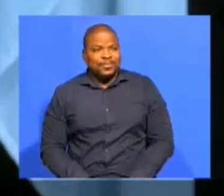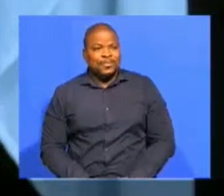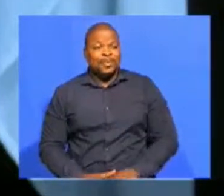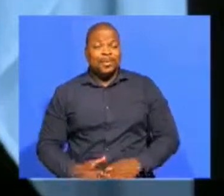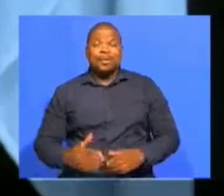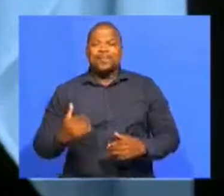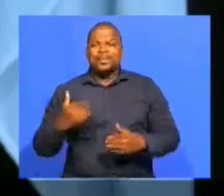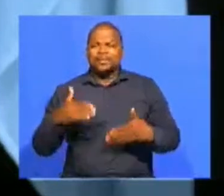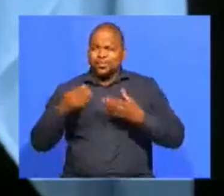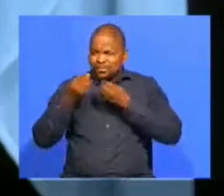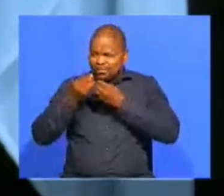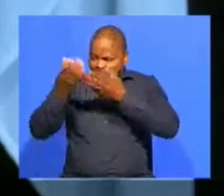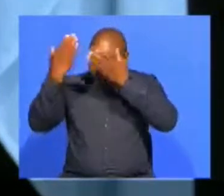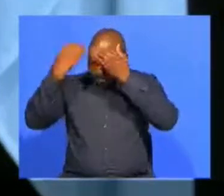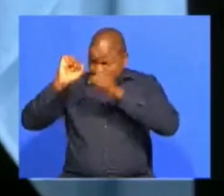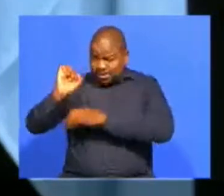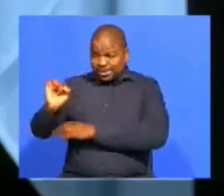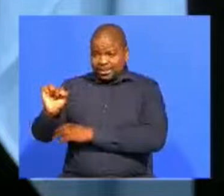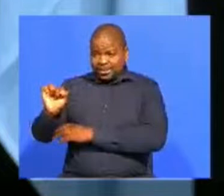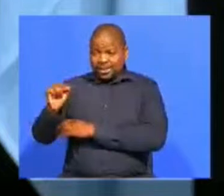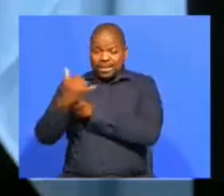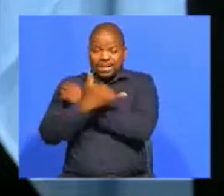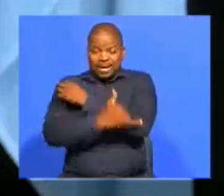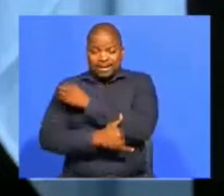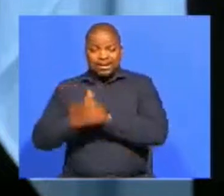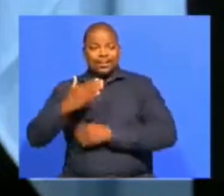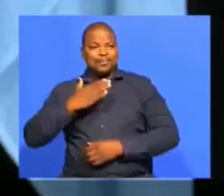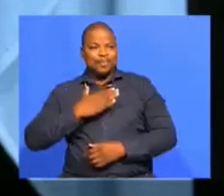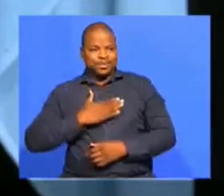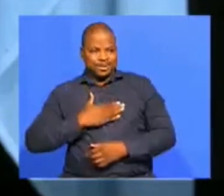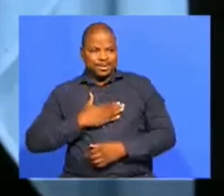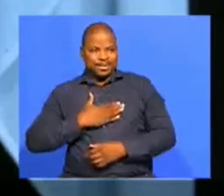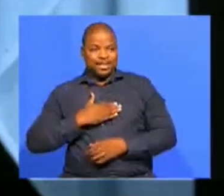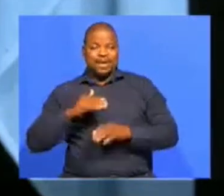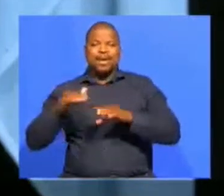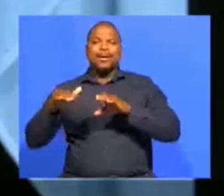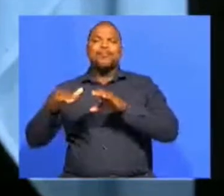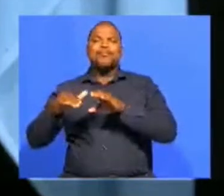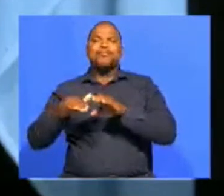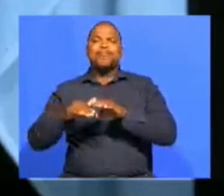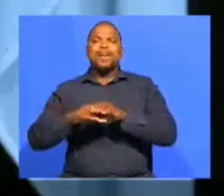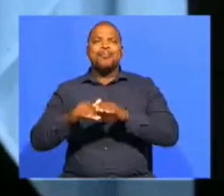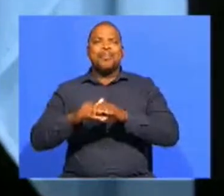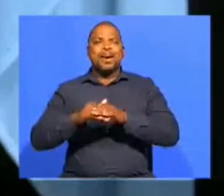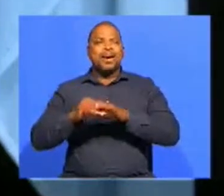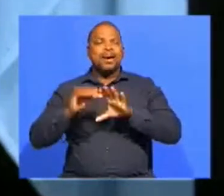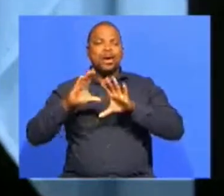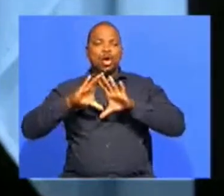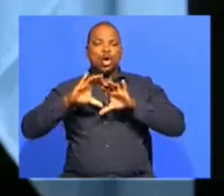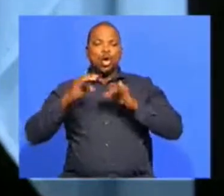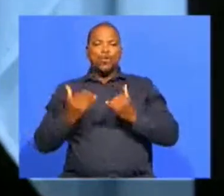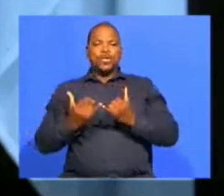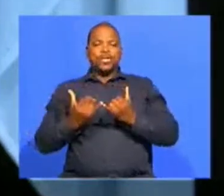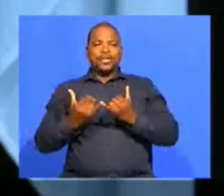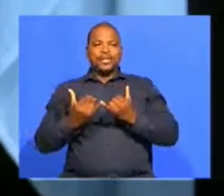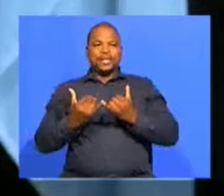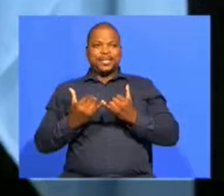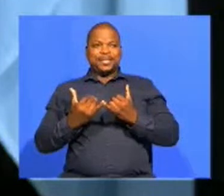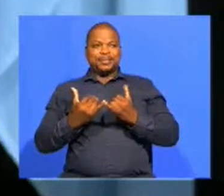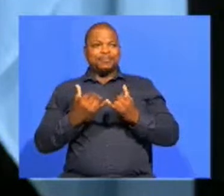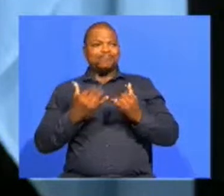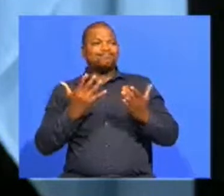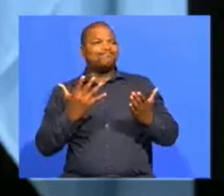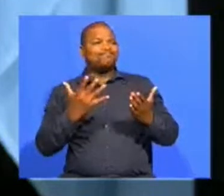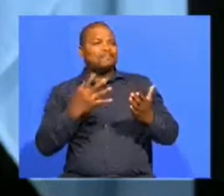happily, as I was saying to the president, my country is one of the members on the committee to craft